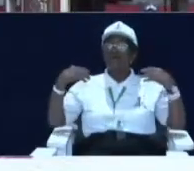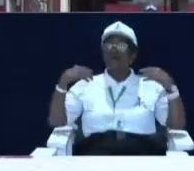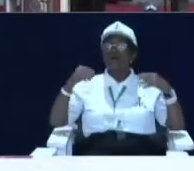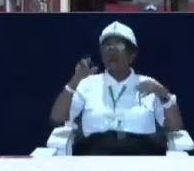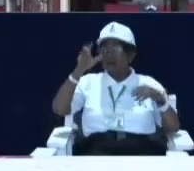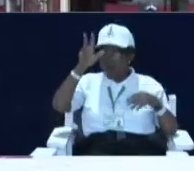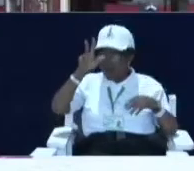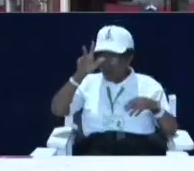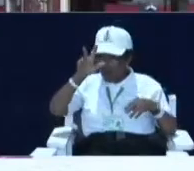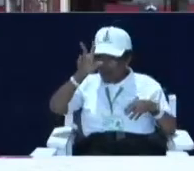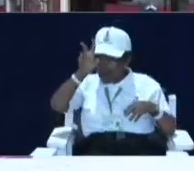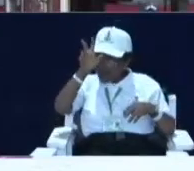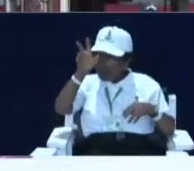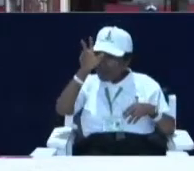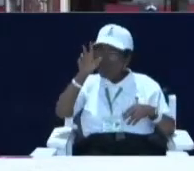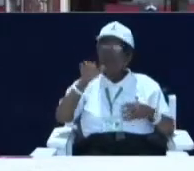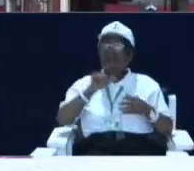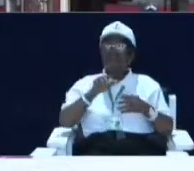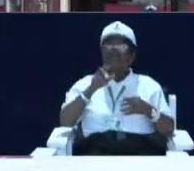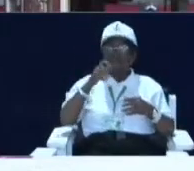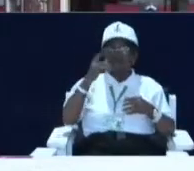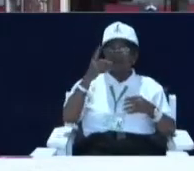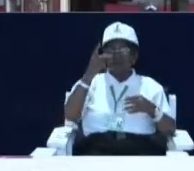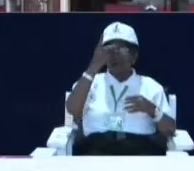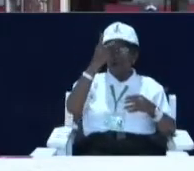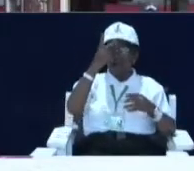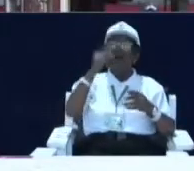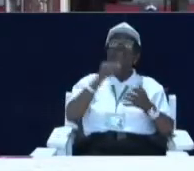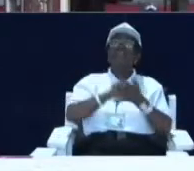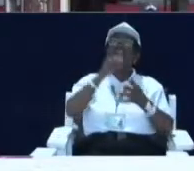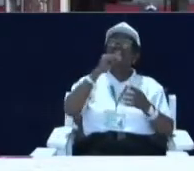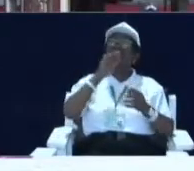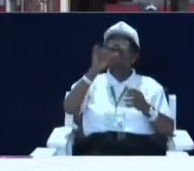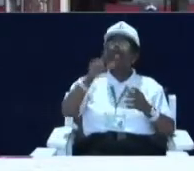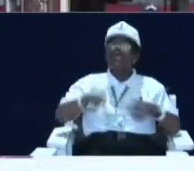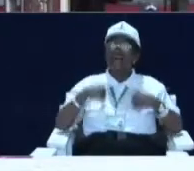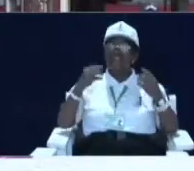Now that is life more abundant.